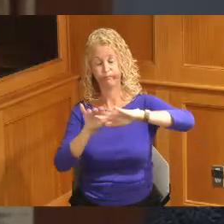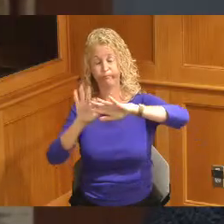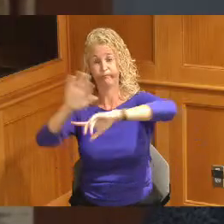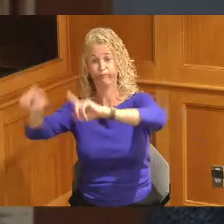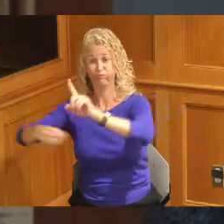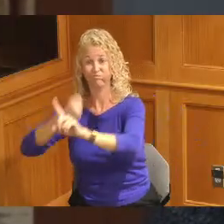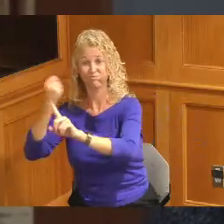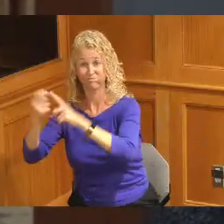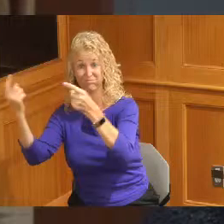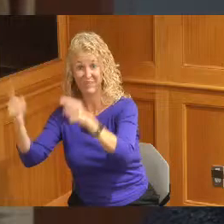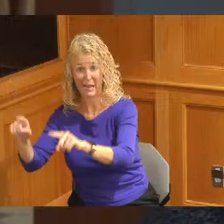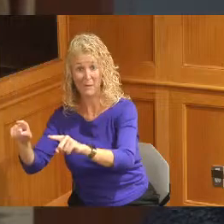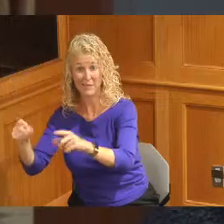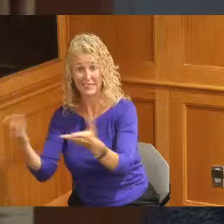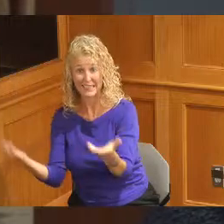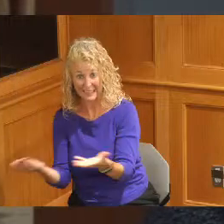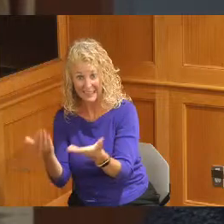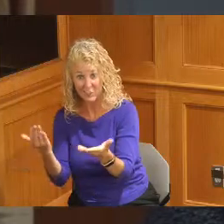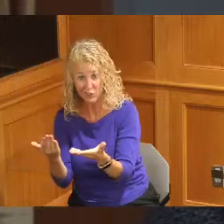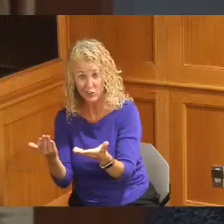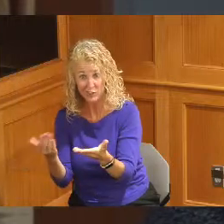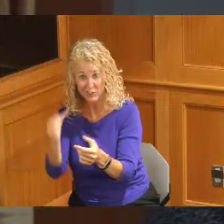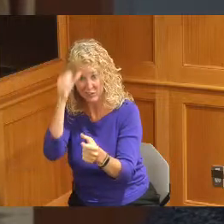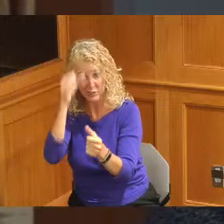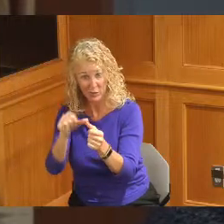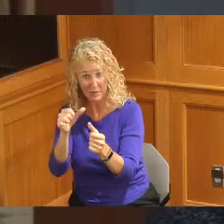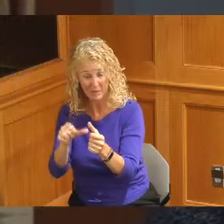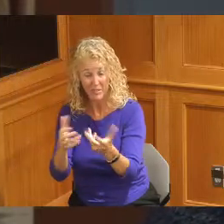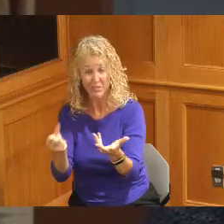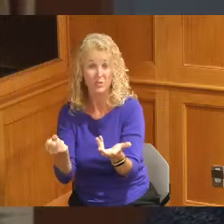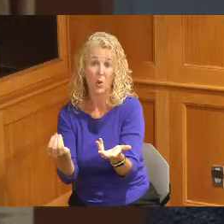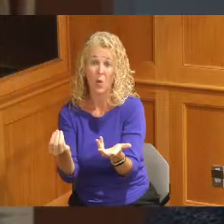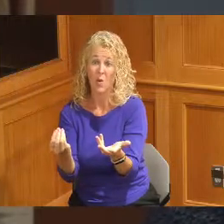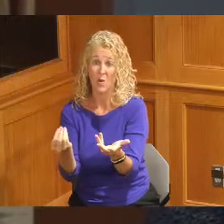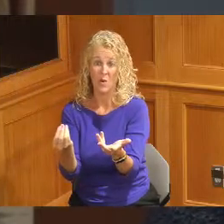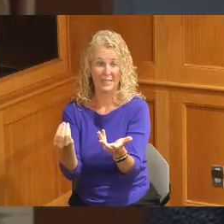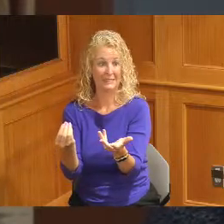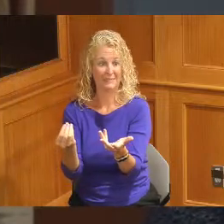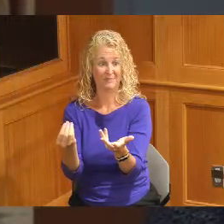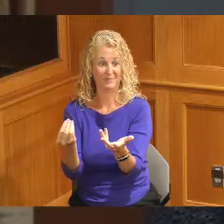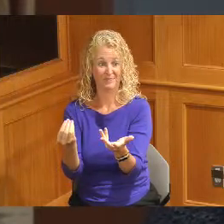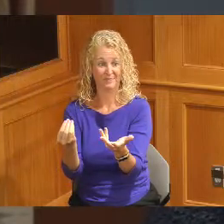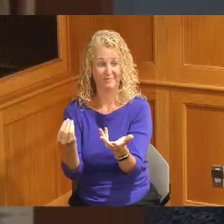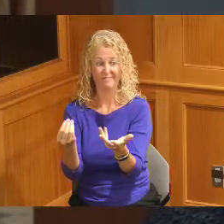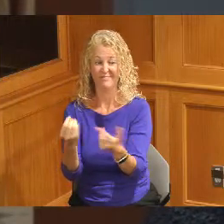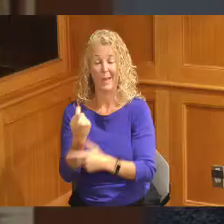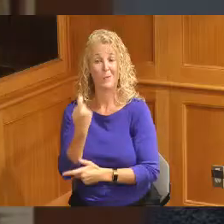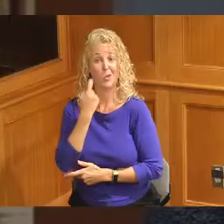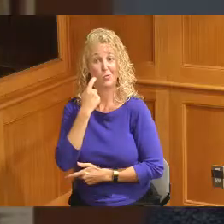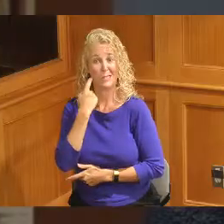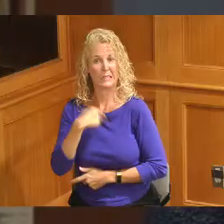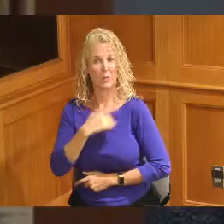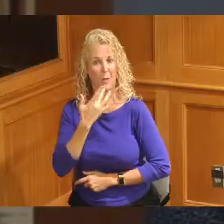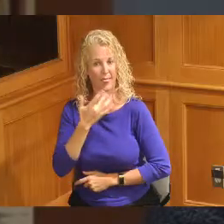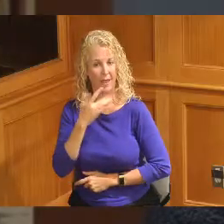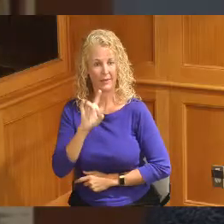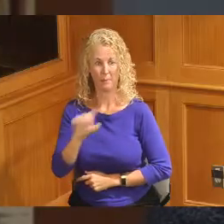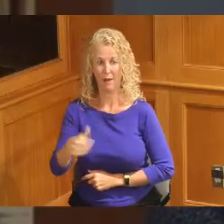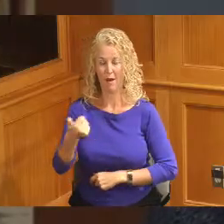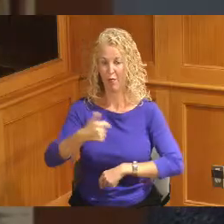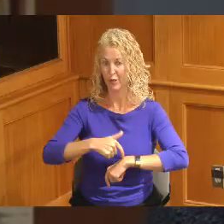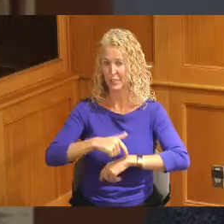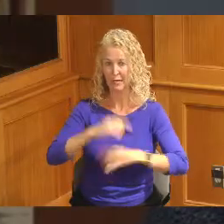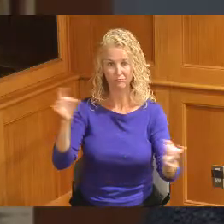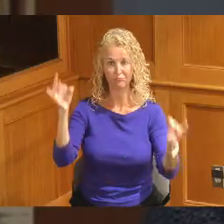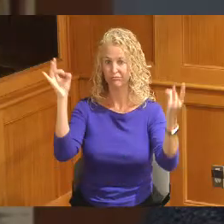years ago, that's what caused a lot of havoc as you moved inland from the coast areas. We just got lucky and it didn't come up this far. It dissipated before it got here. So that was actually one of